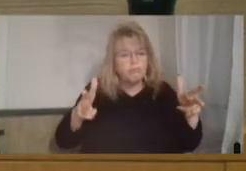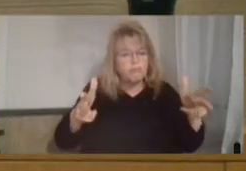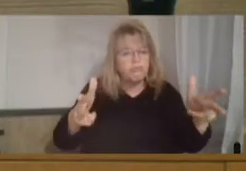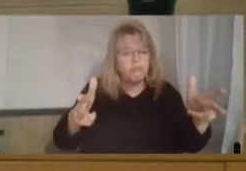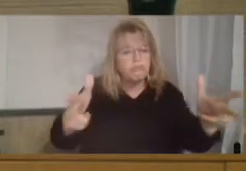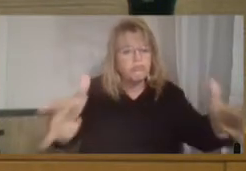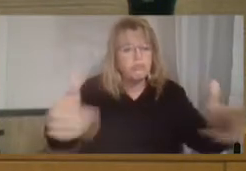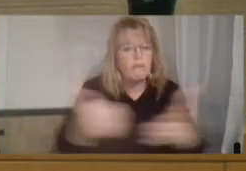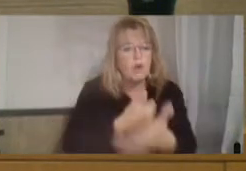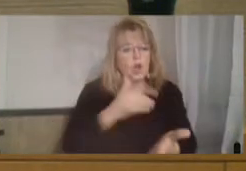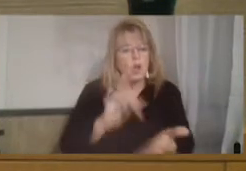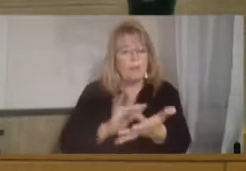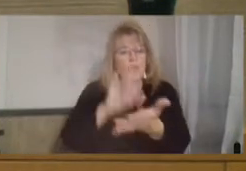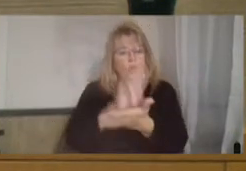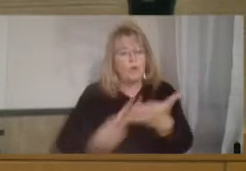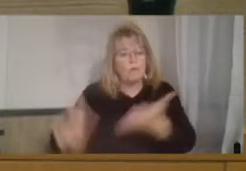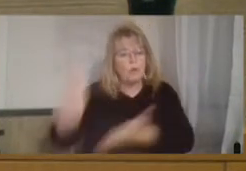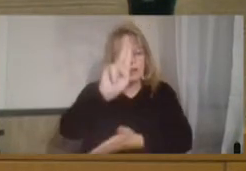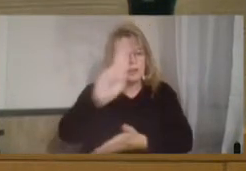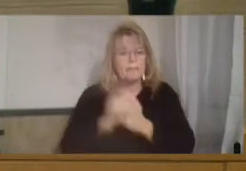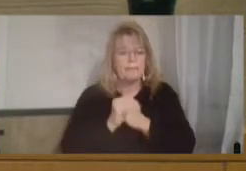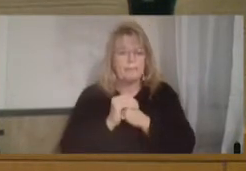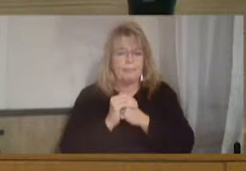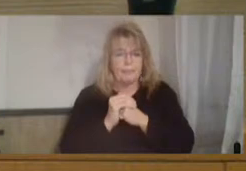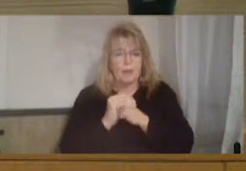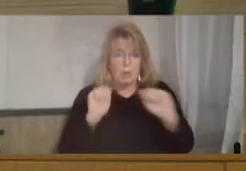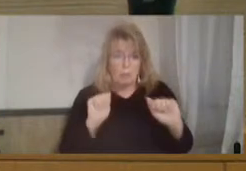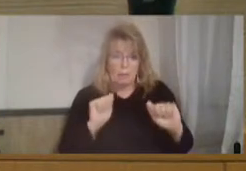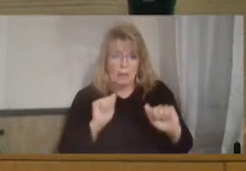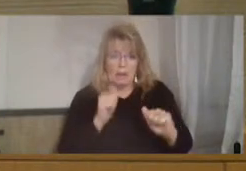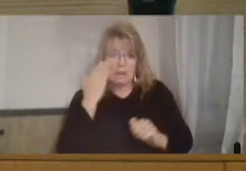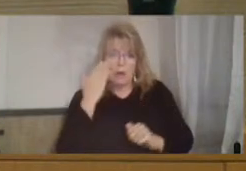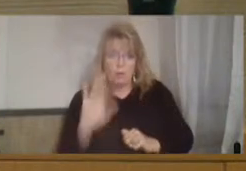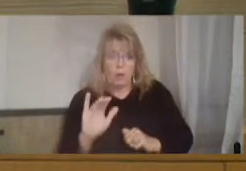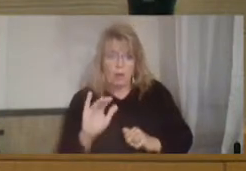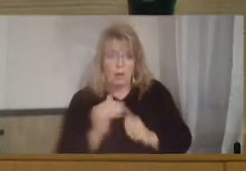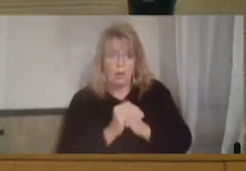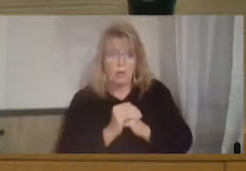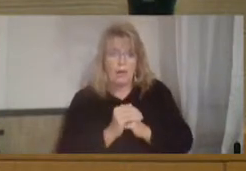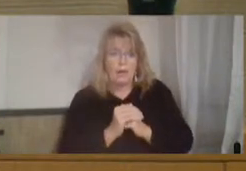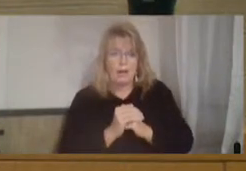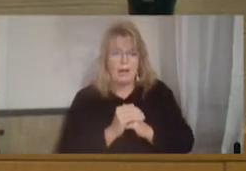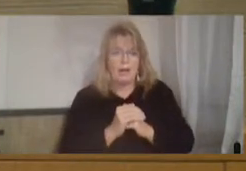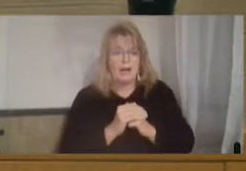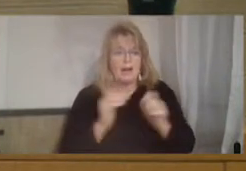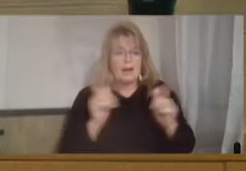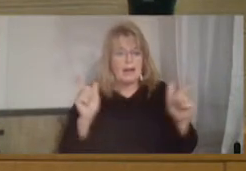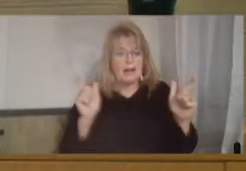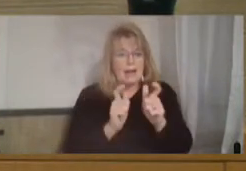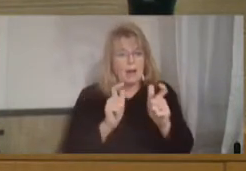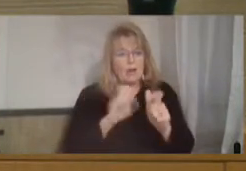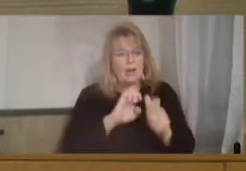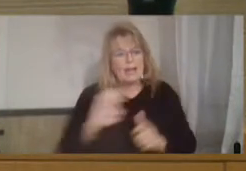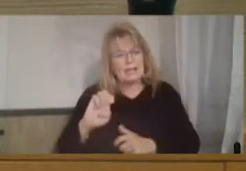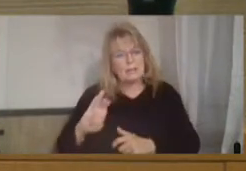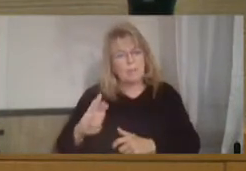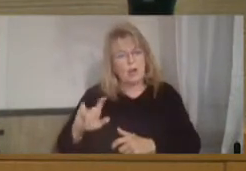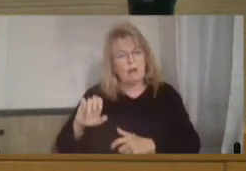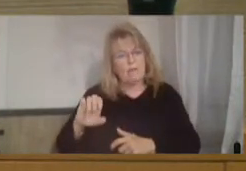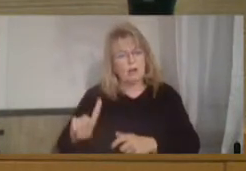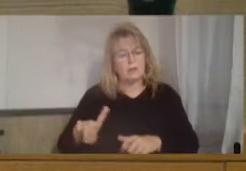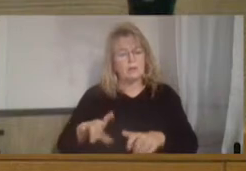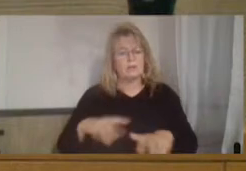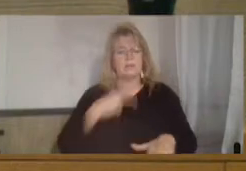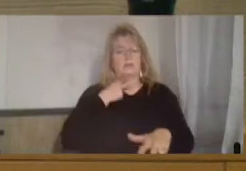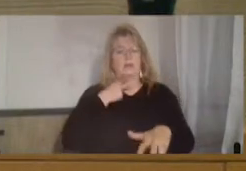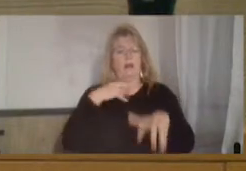medical university. And you probably don't know that narrow East Boulevard is paralyzed for long periods